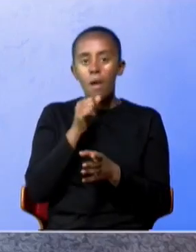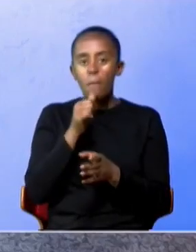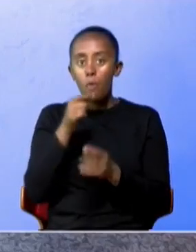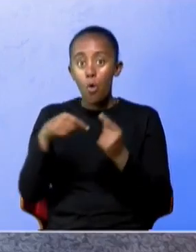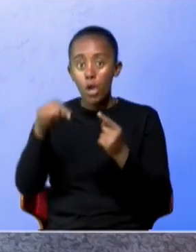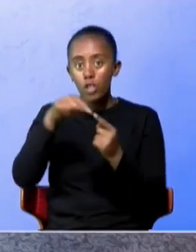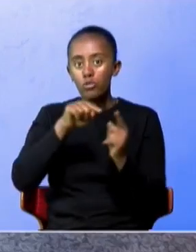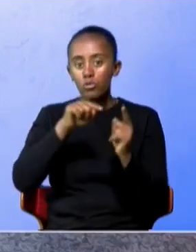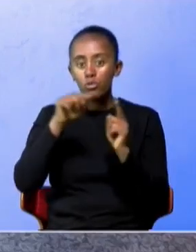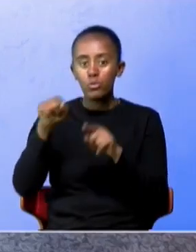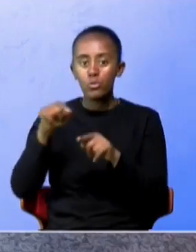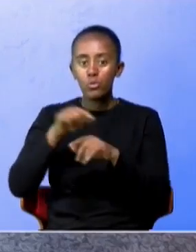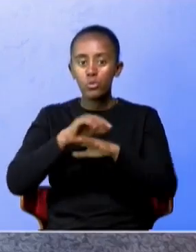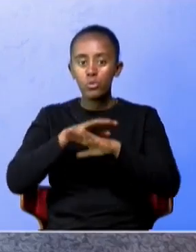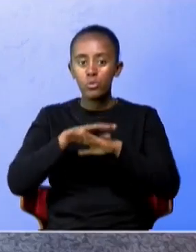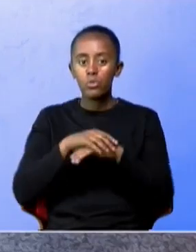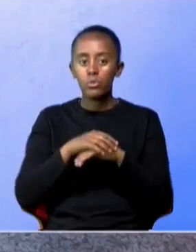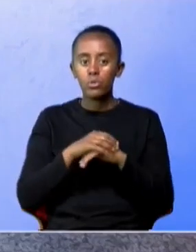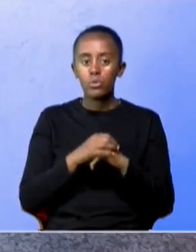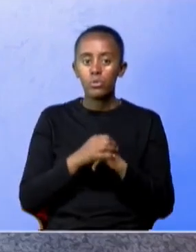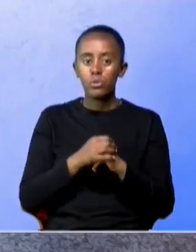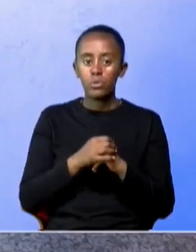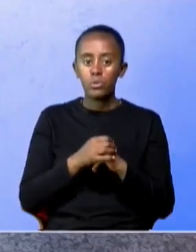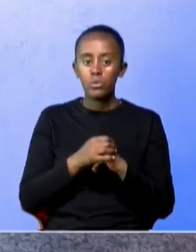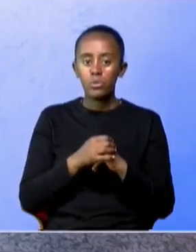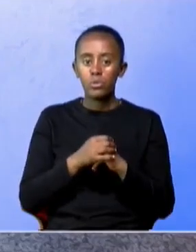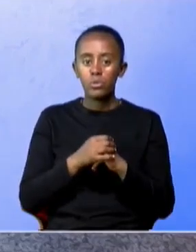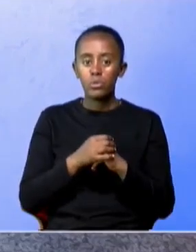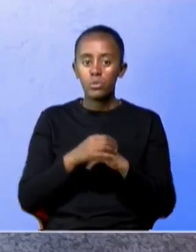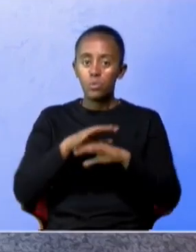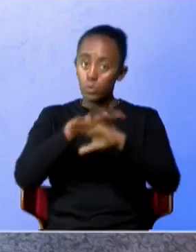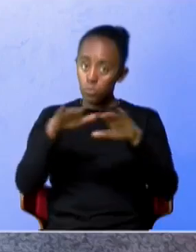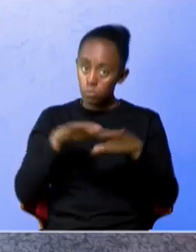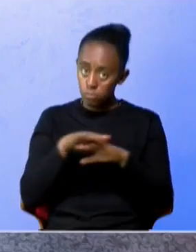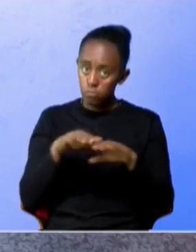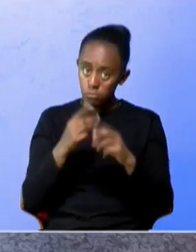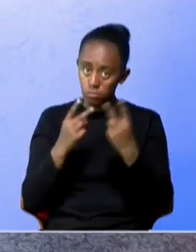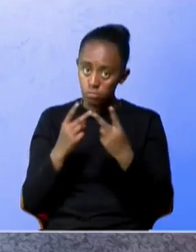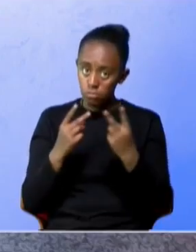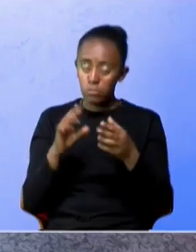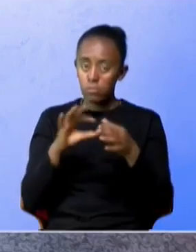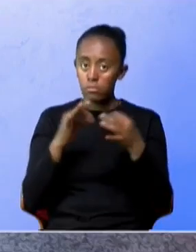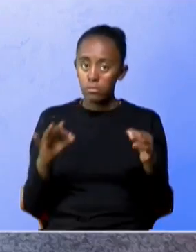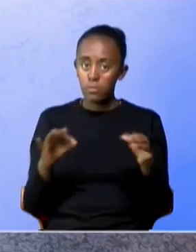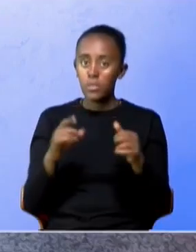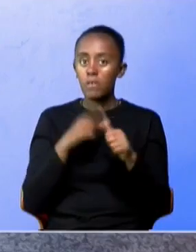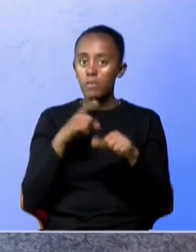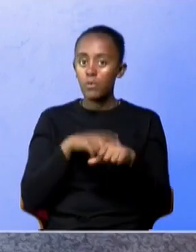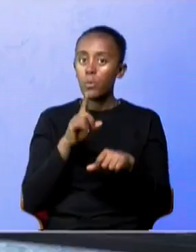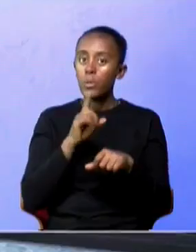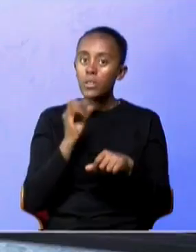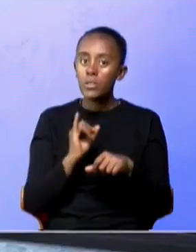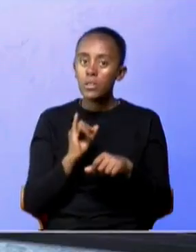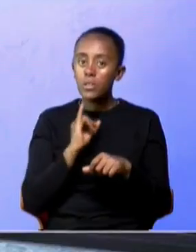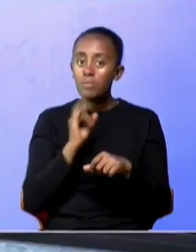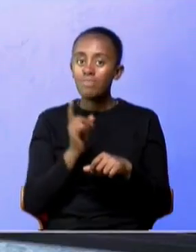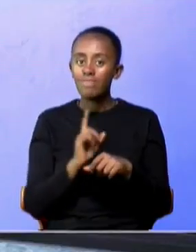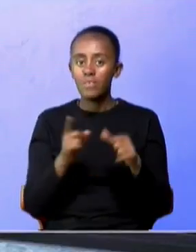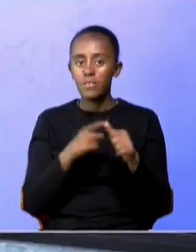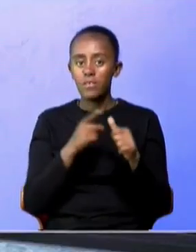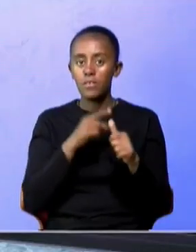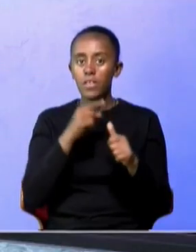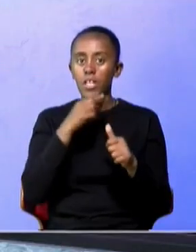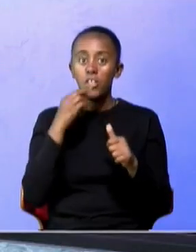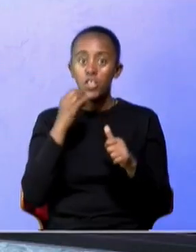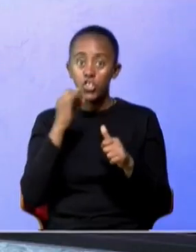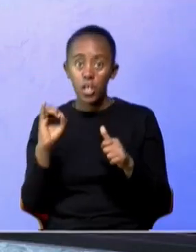school. So what is the difference here? What is the difference here? The first one is what? A gerund. While